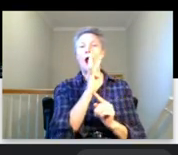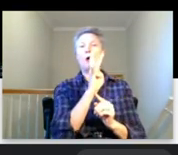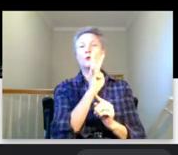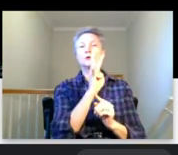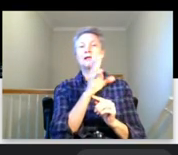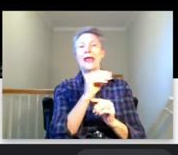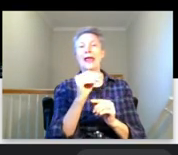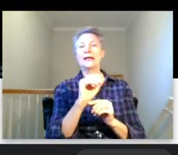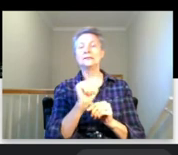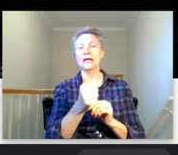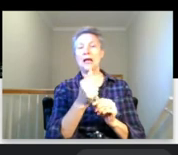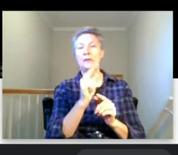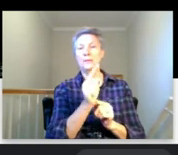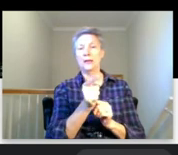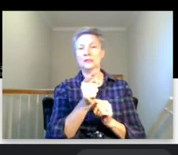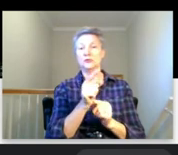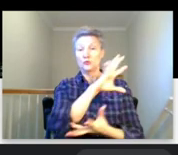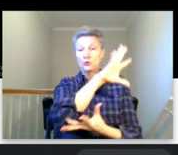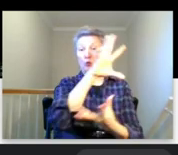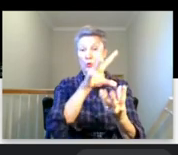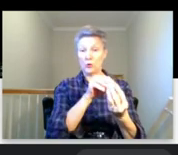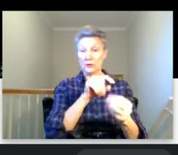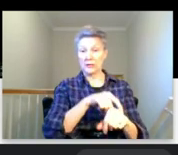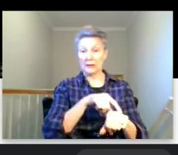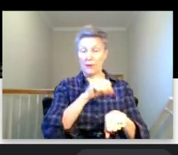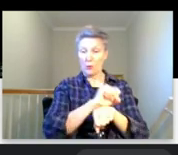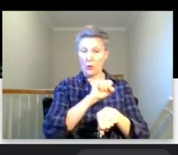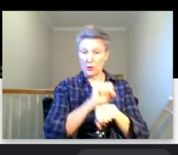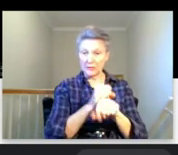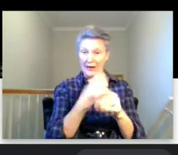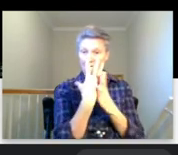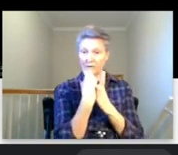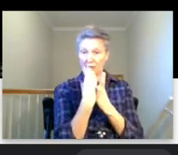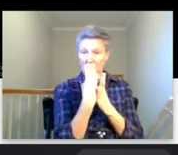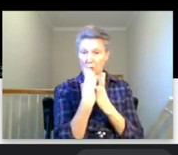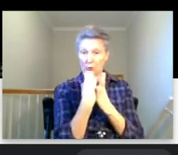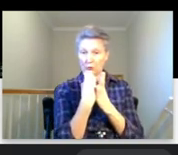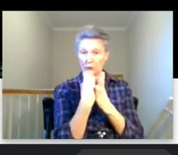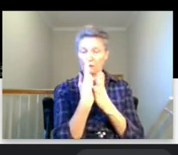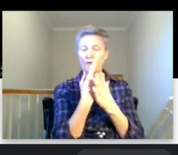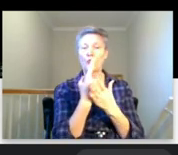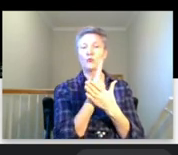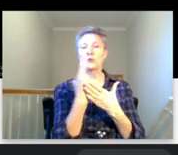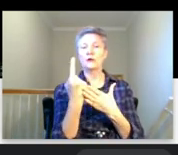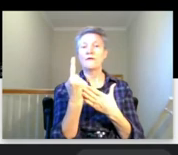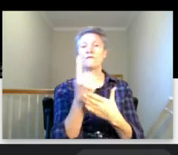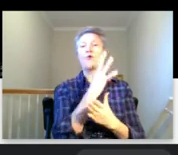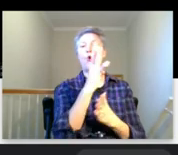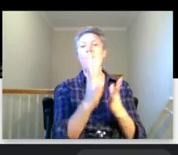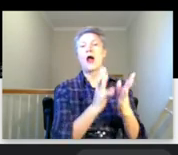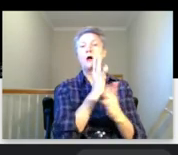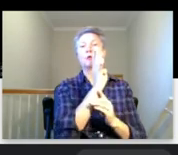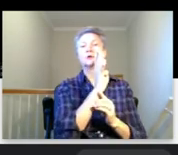if I was trying to find the total time that I worked on videos for the week, I would say it was 4 hours and 10